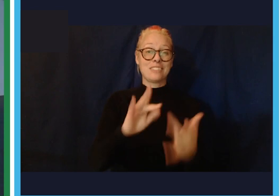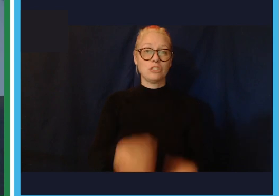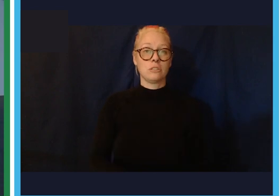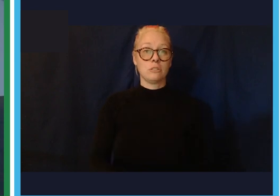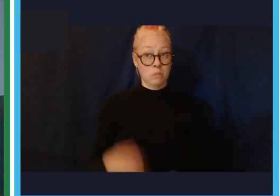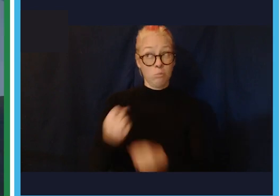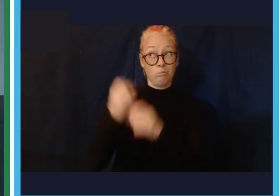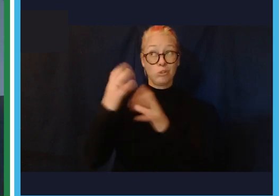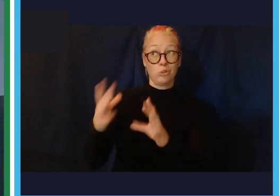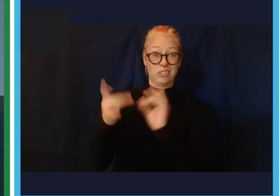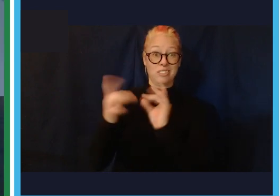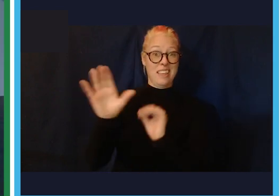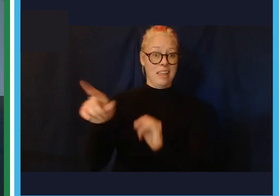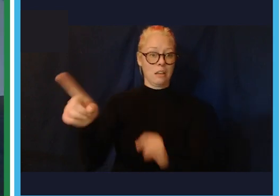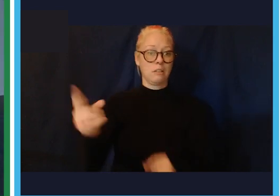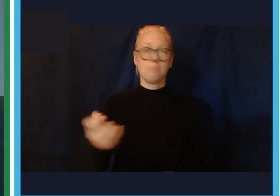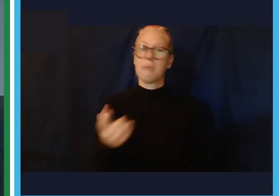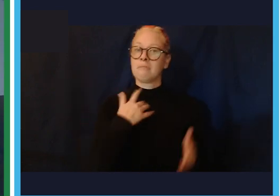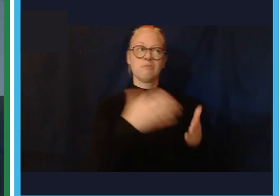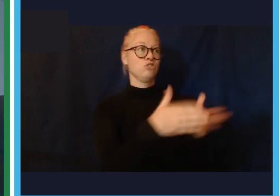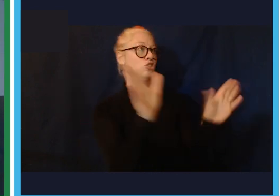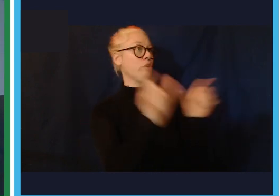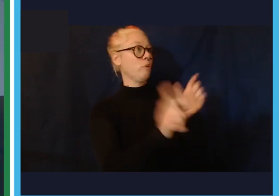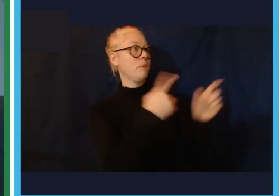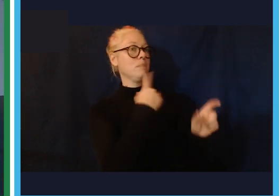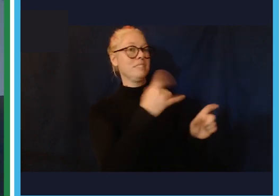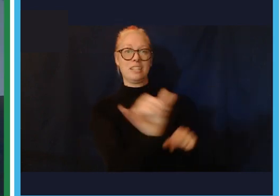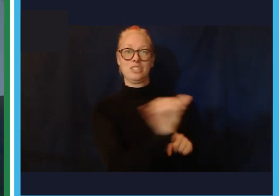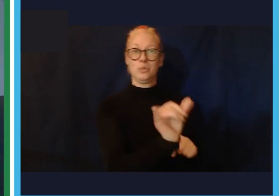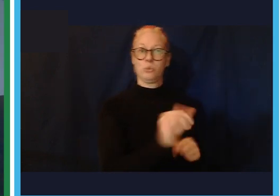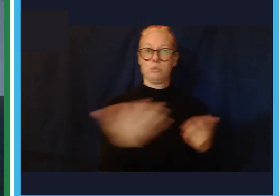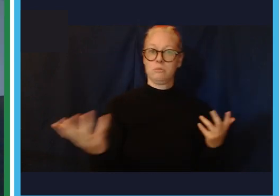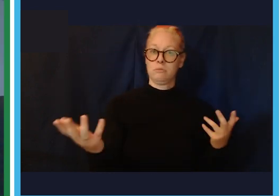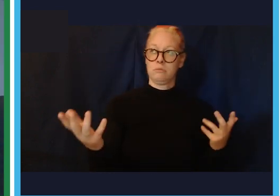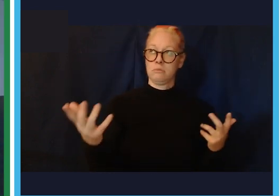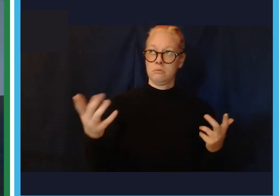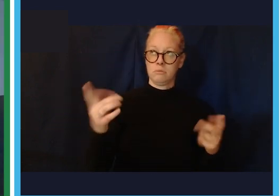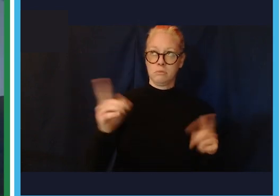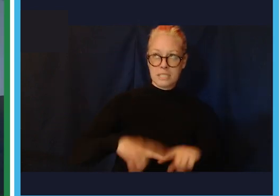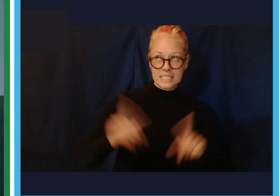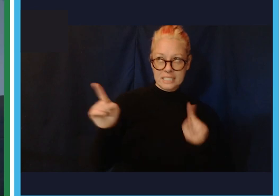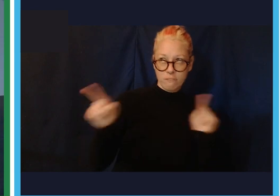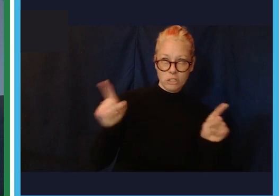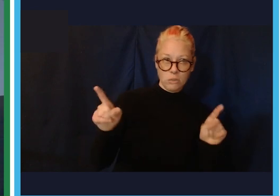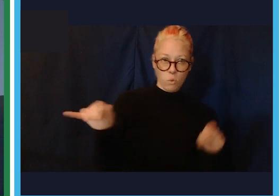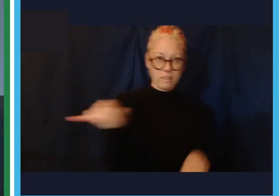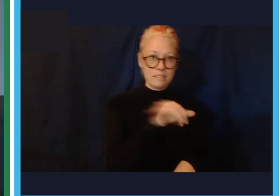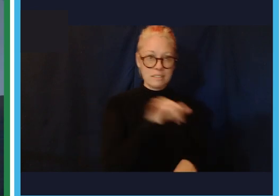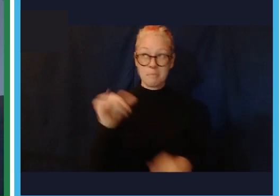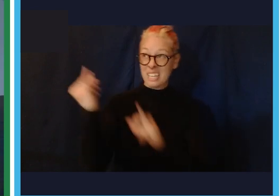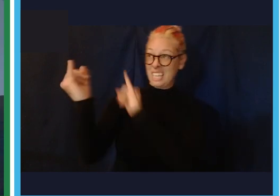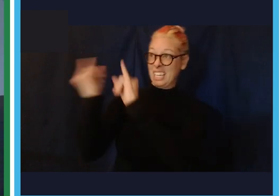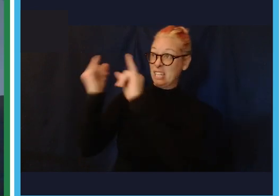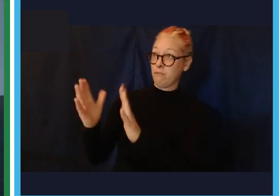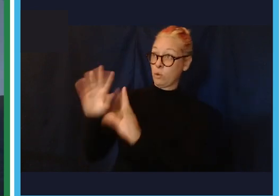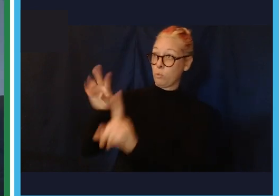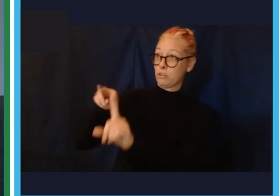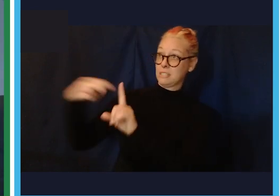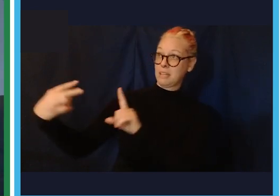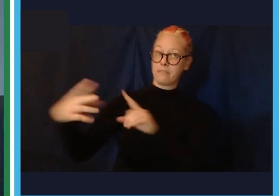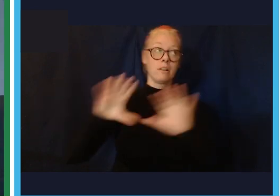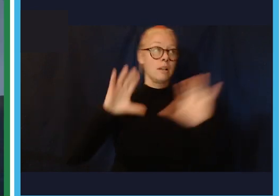for a job interview? So as a neurodiverse individual, it's just like, we